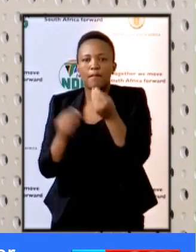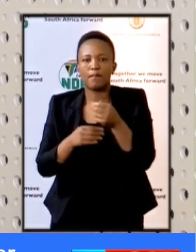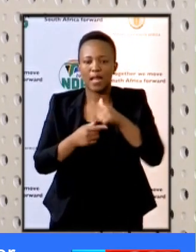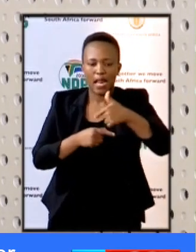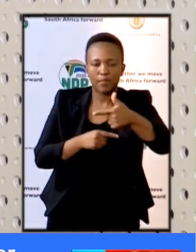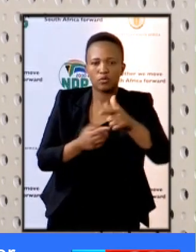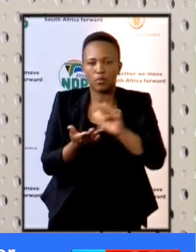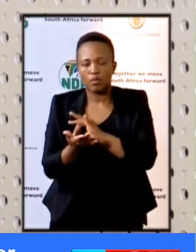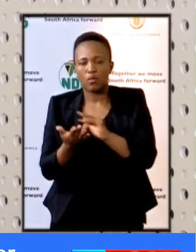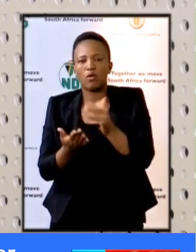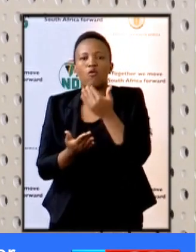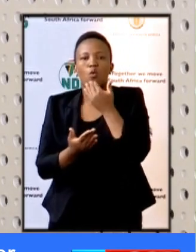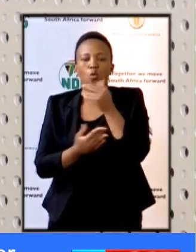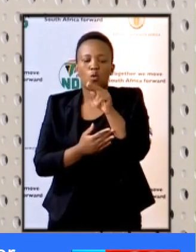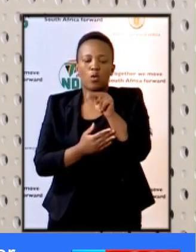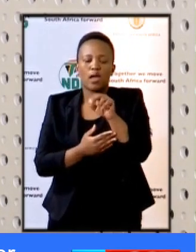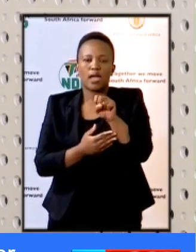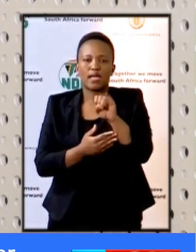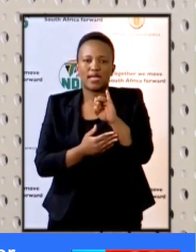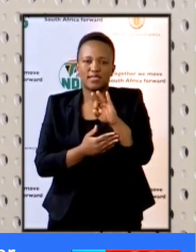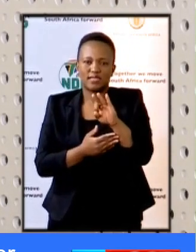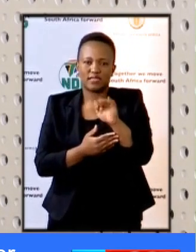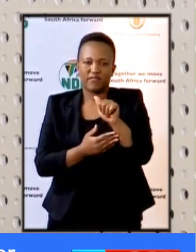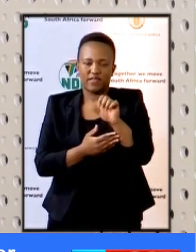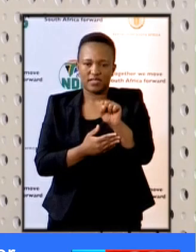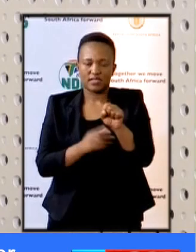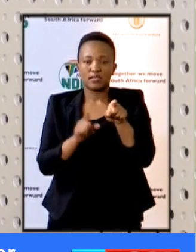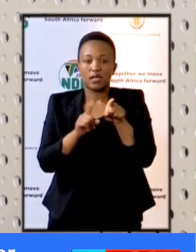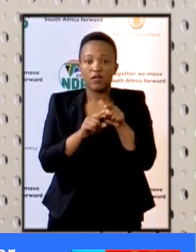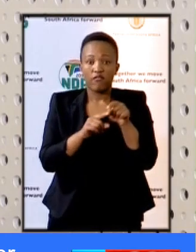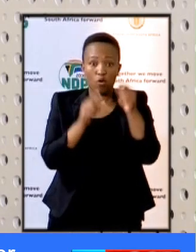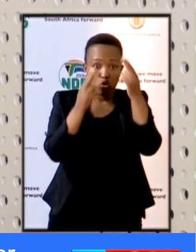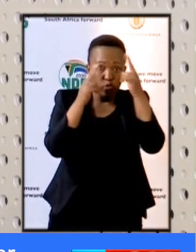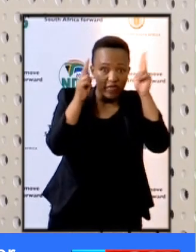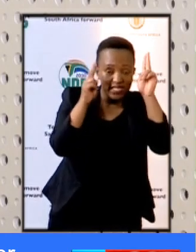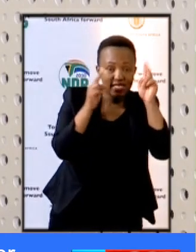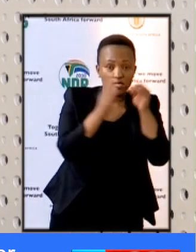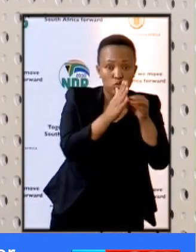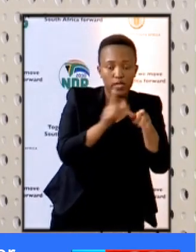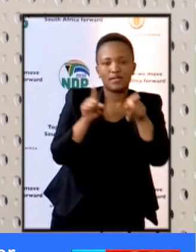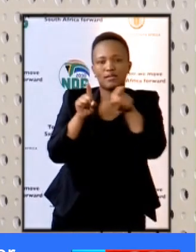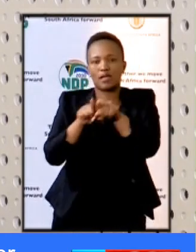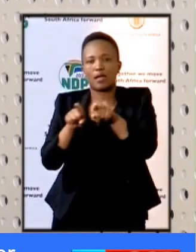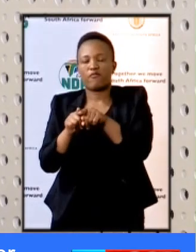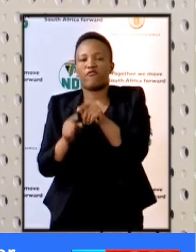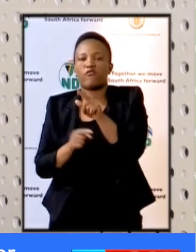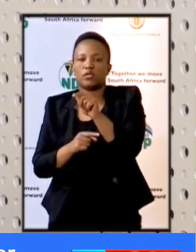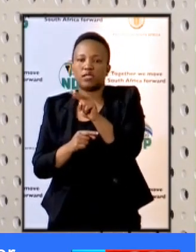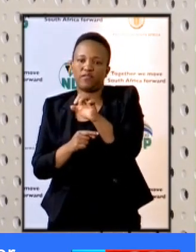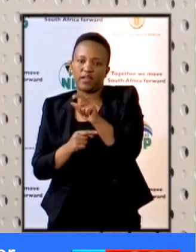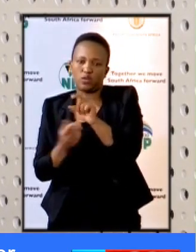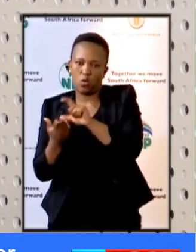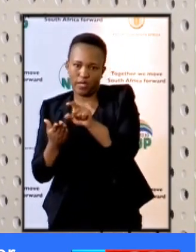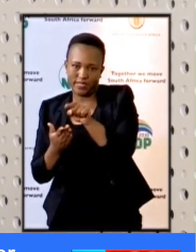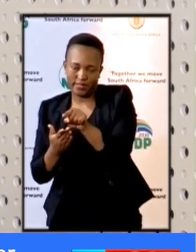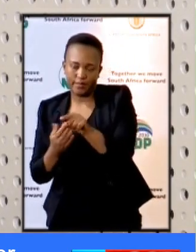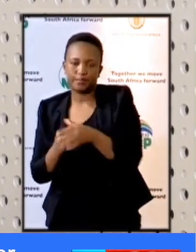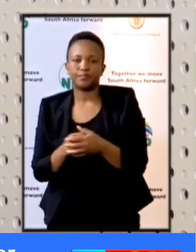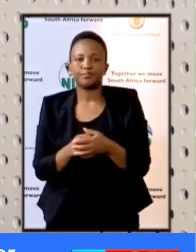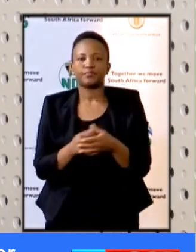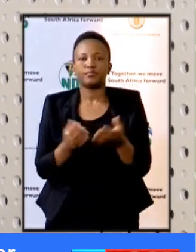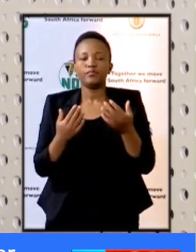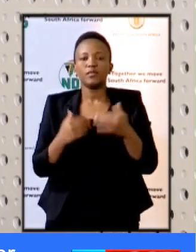those in TVET colleges, and data as well. Radio and TV broadcasts have already begun in